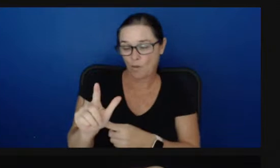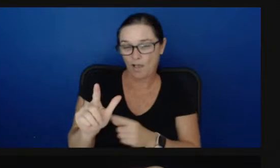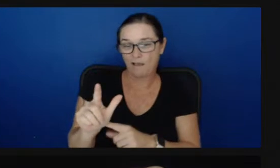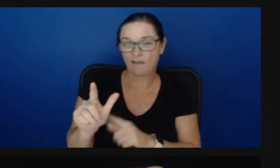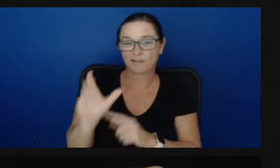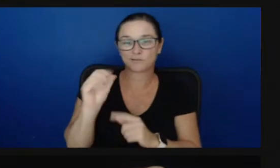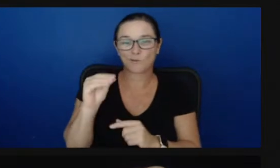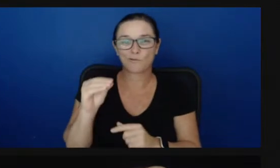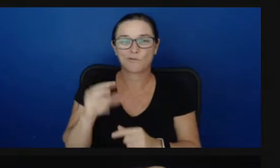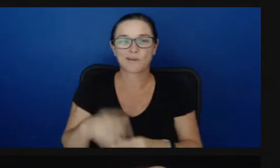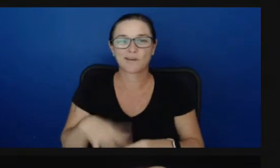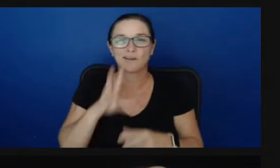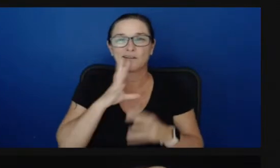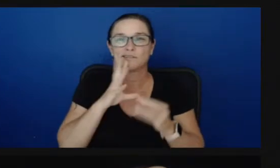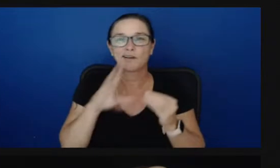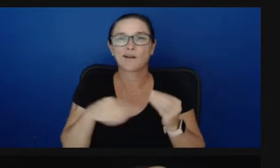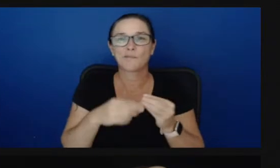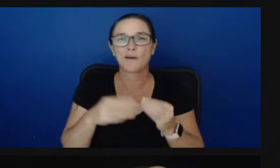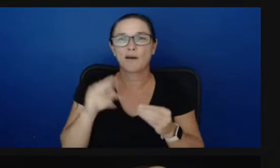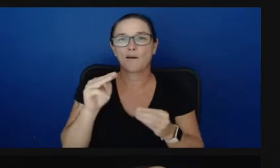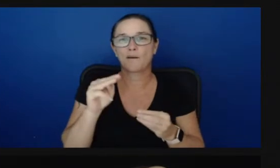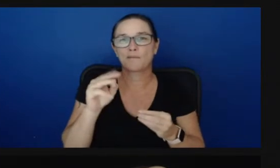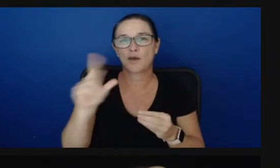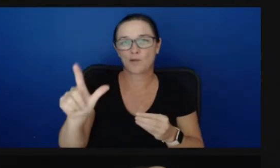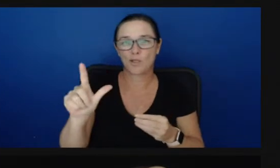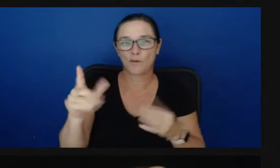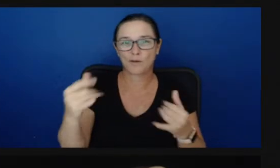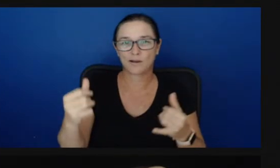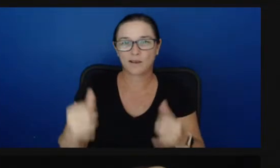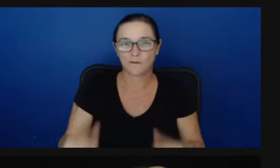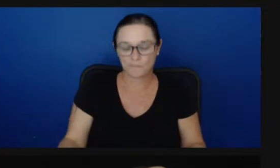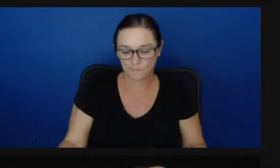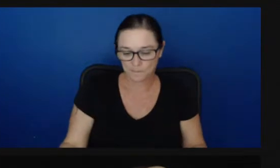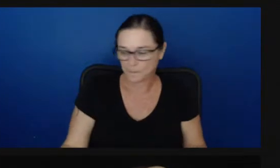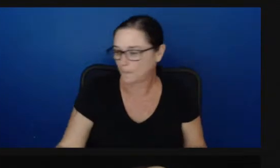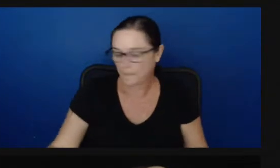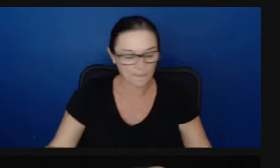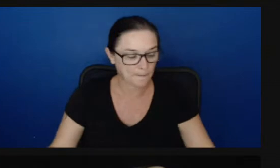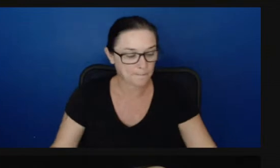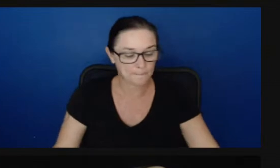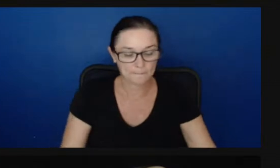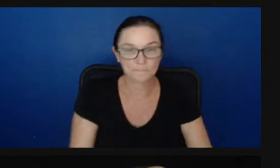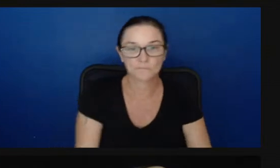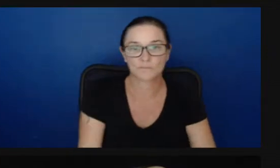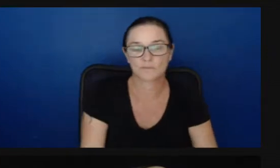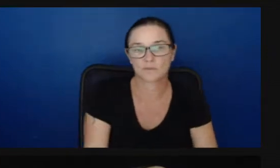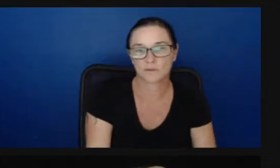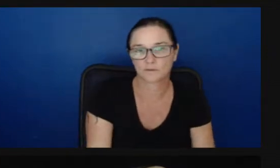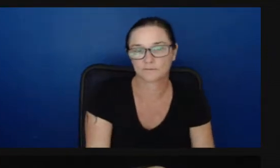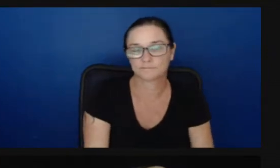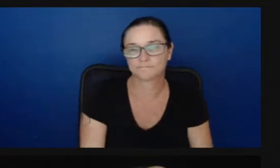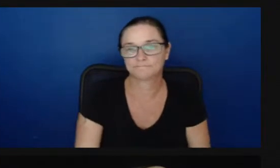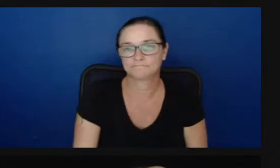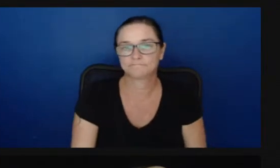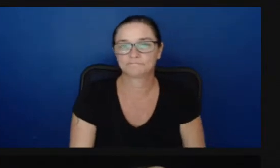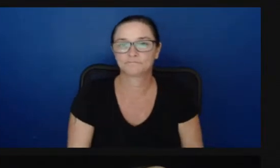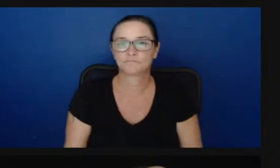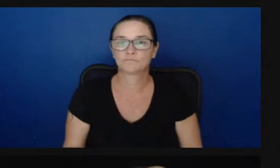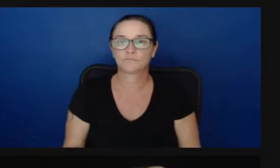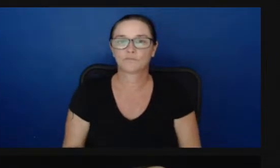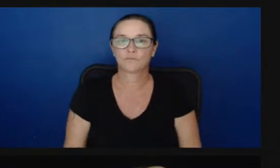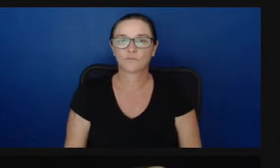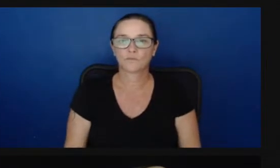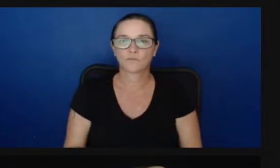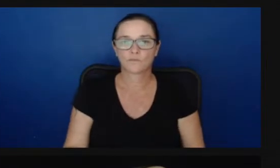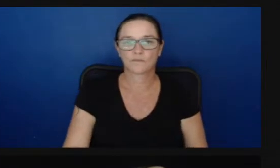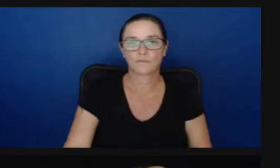jump fully into Mauna Loa here and just look at the webcams to start off. Let's load these